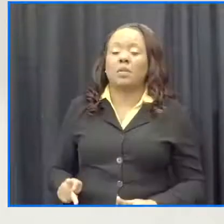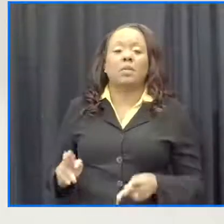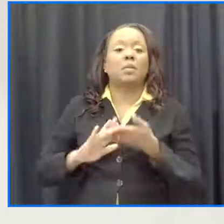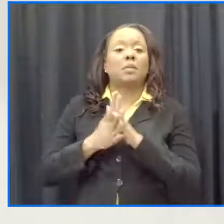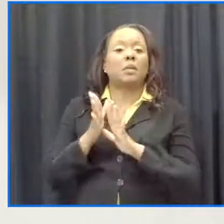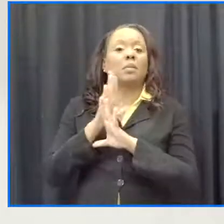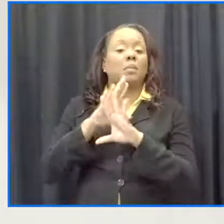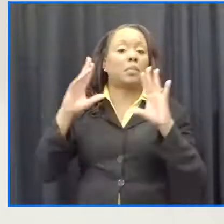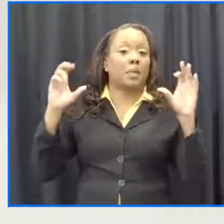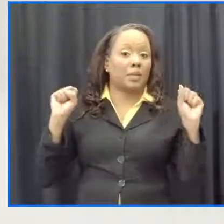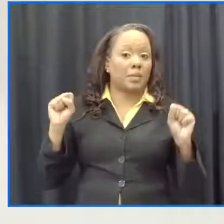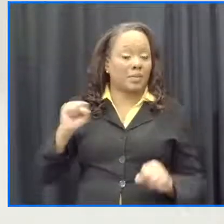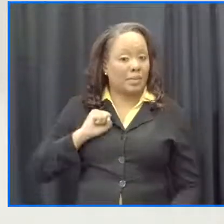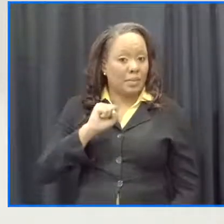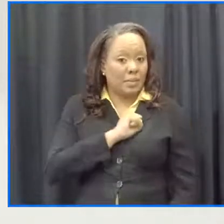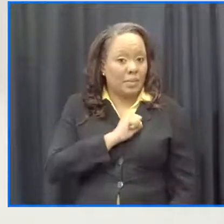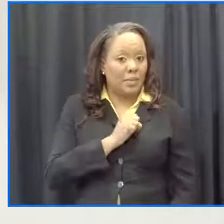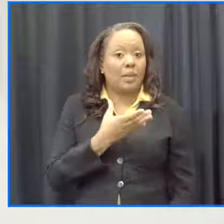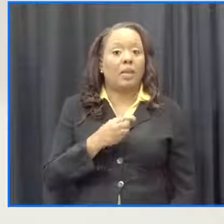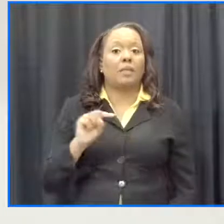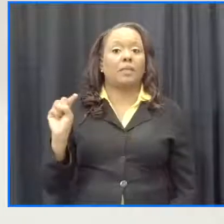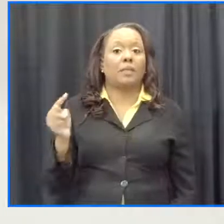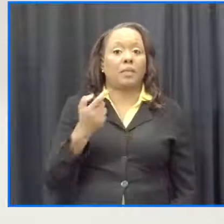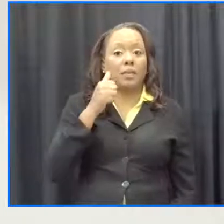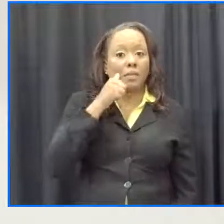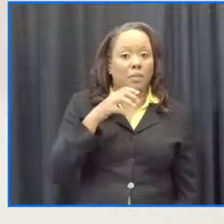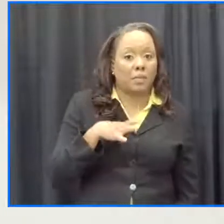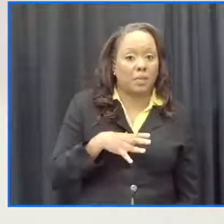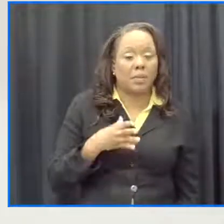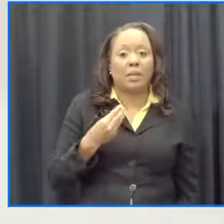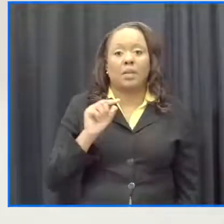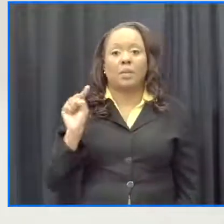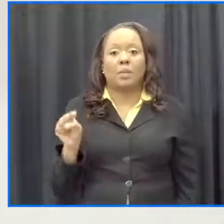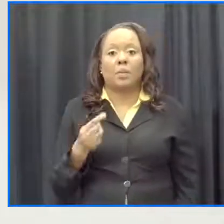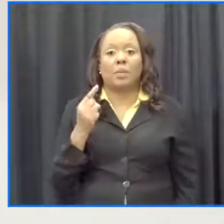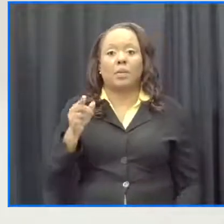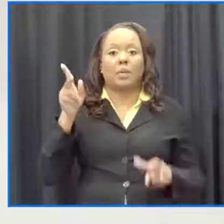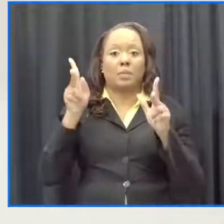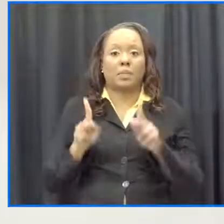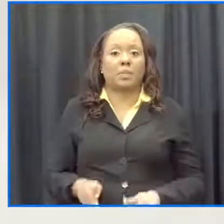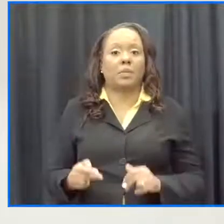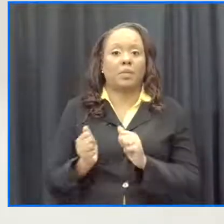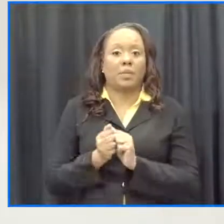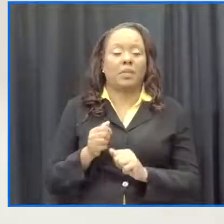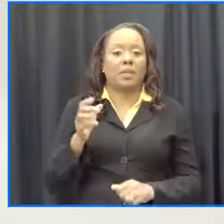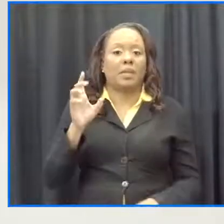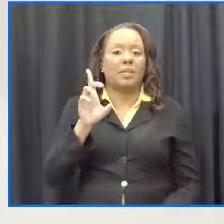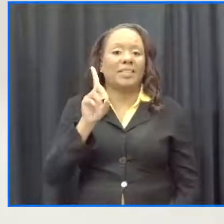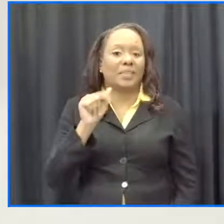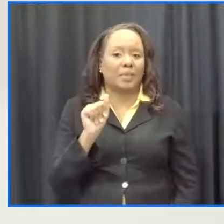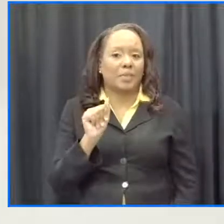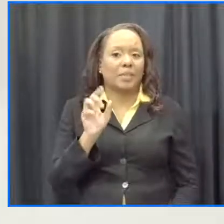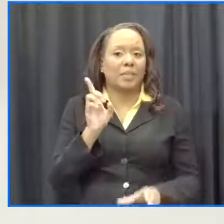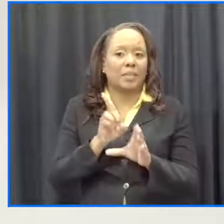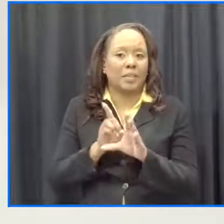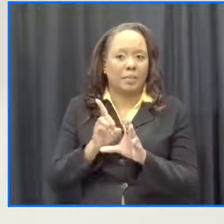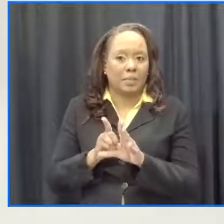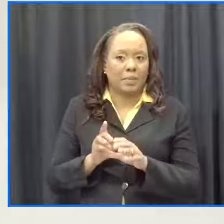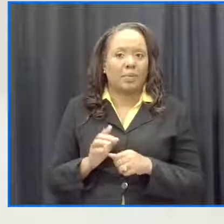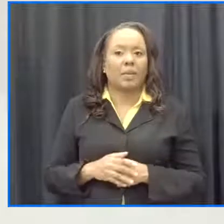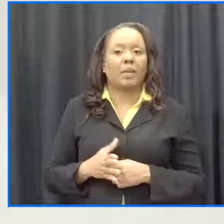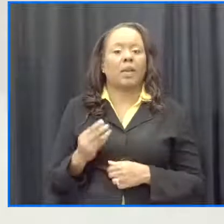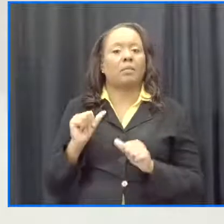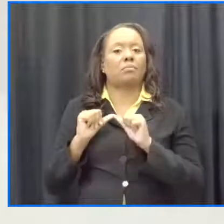hold the post of president of the Senate, as well as the first female and the only person with a disability to serve in